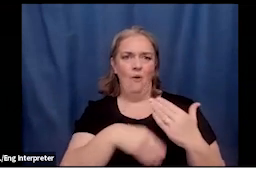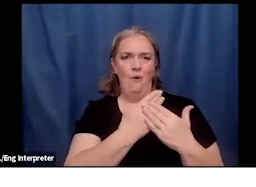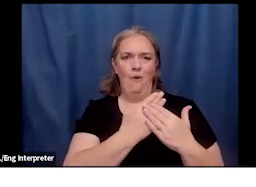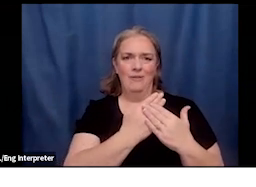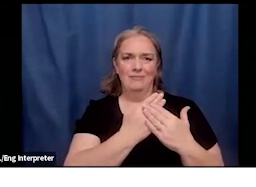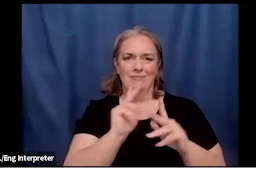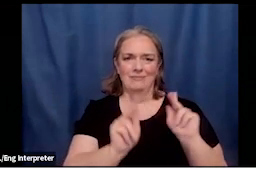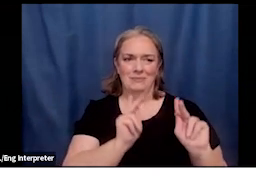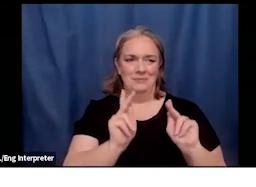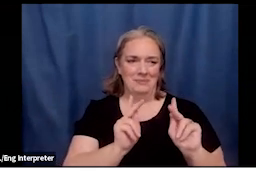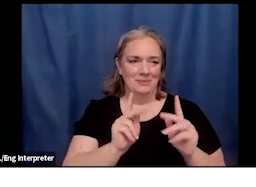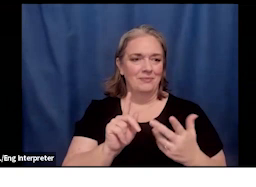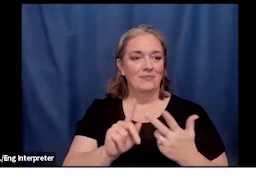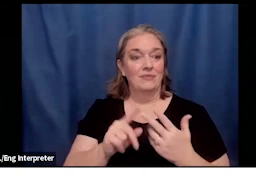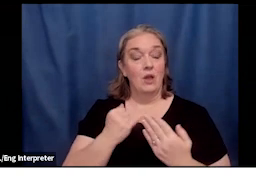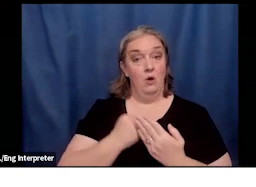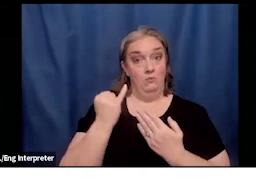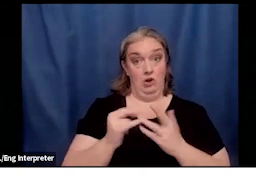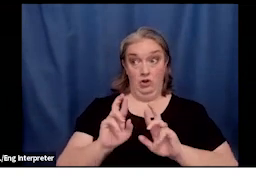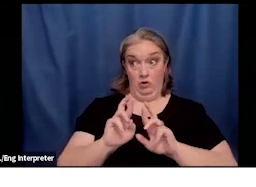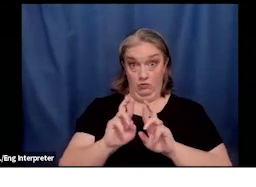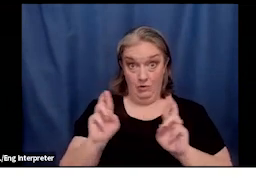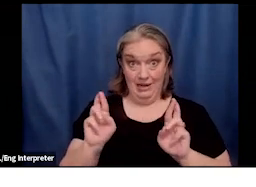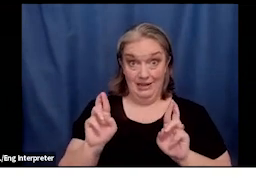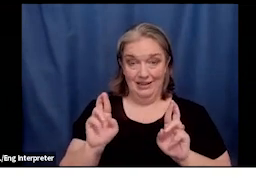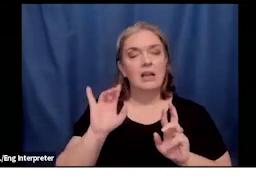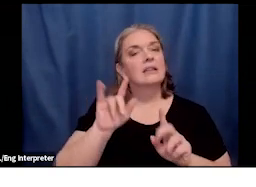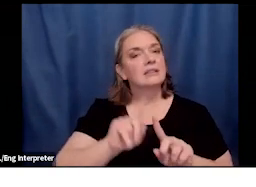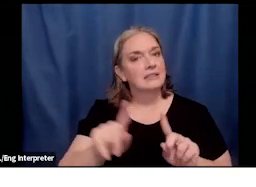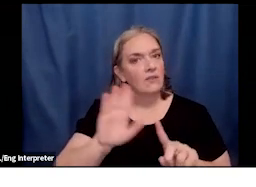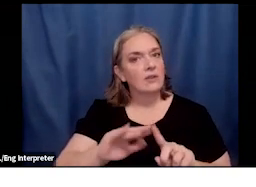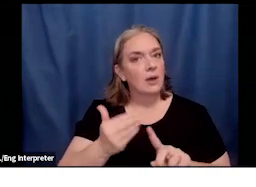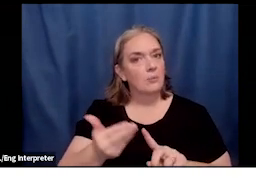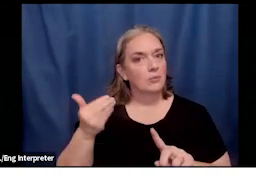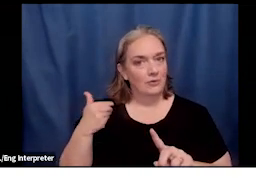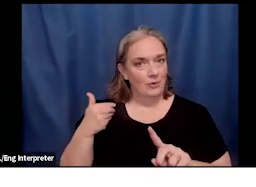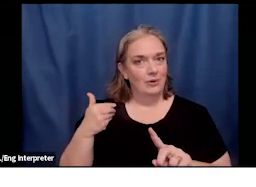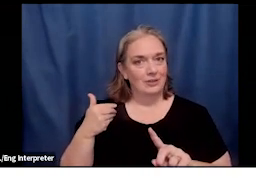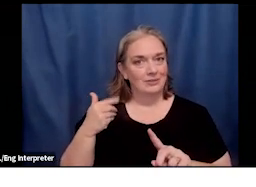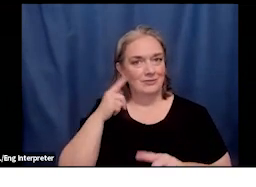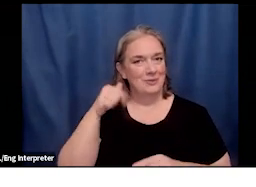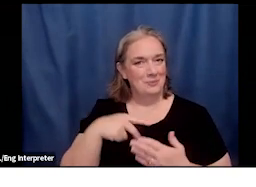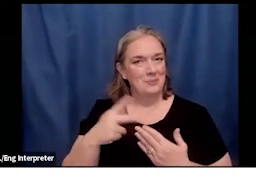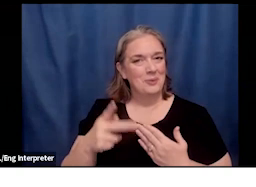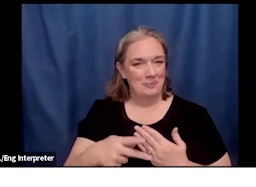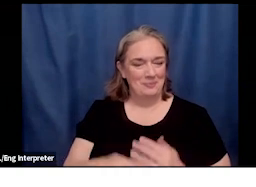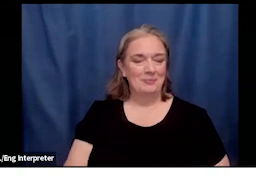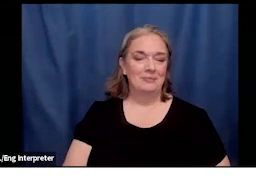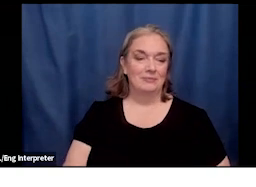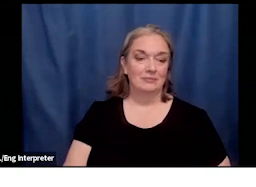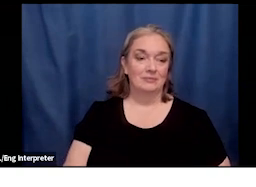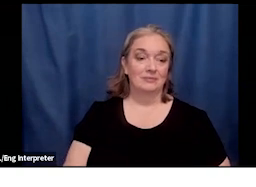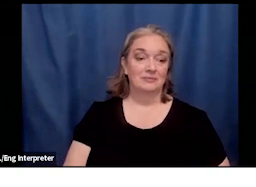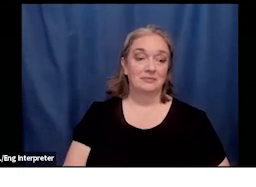project readiness this year. This is a small change from previous years in this grant program. So how well does